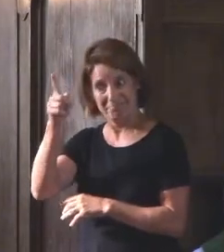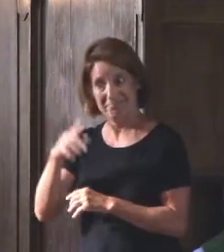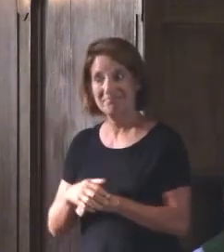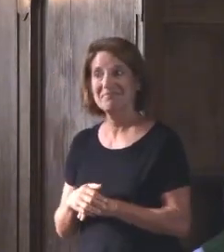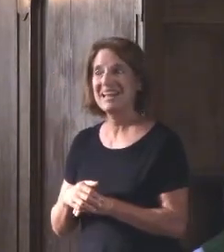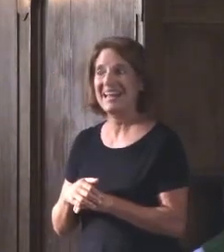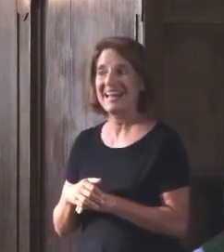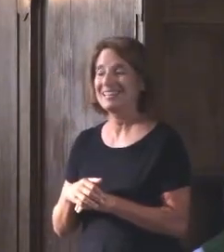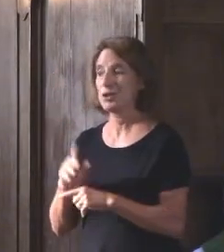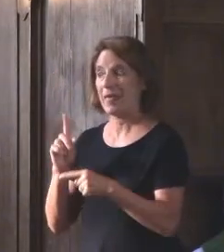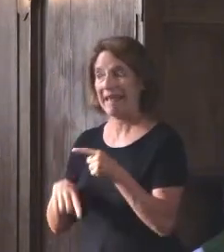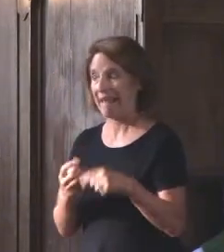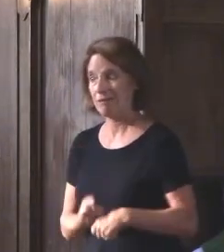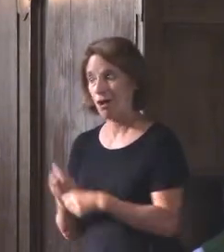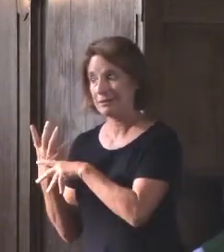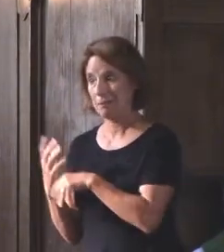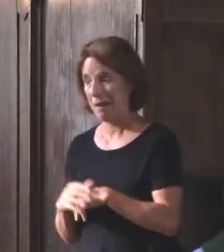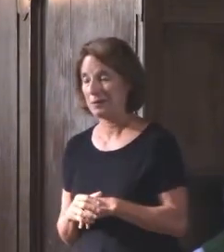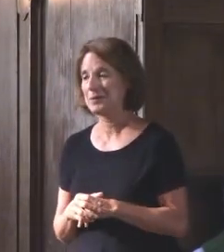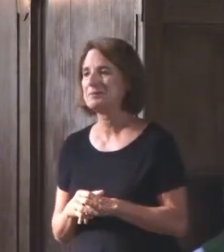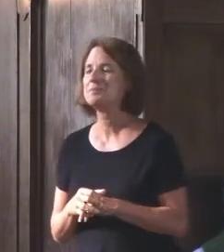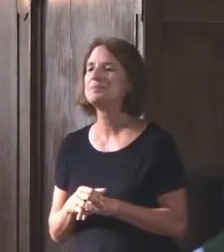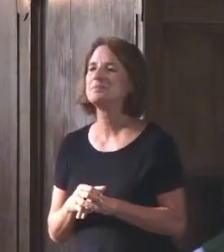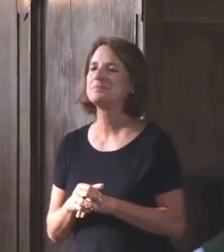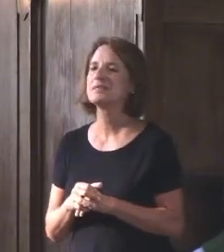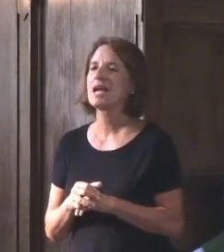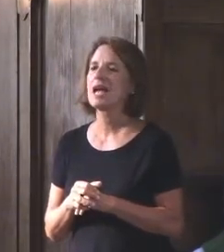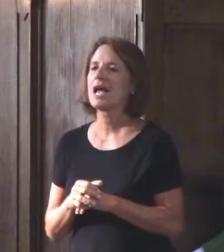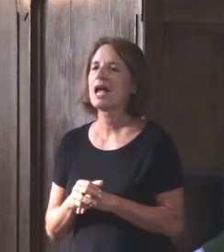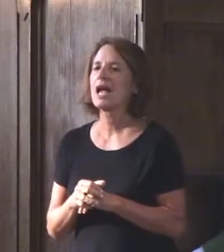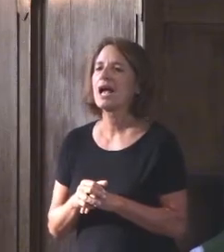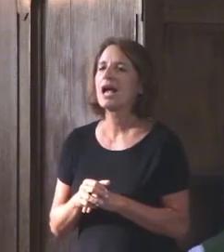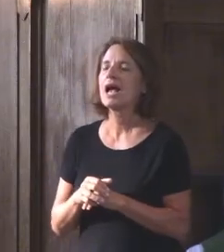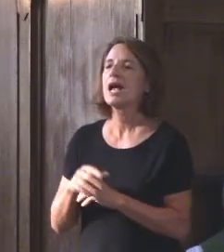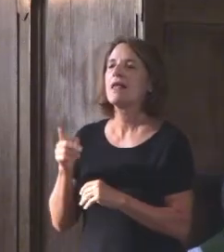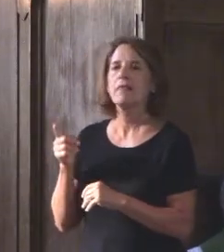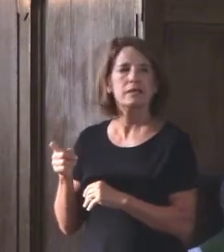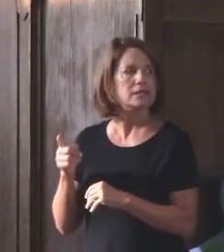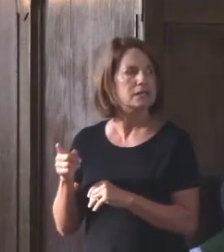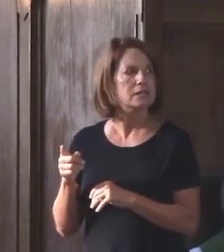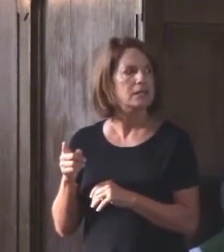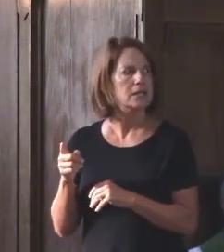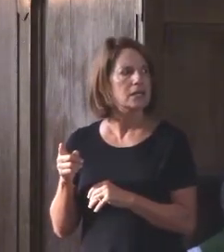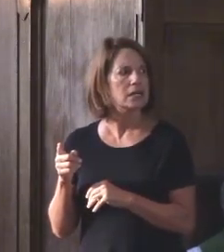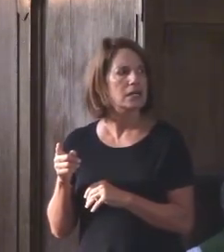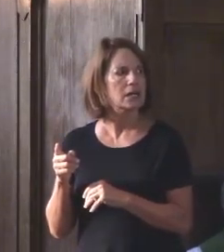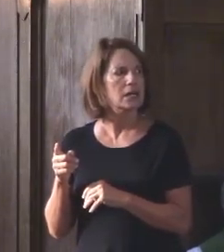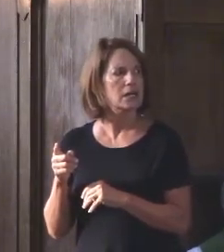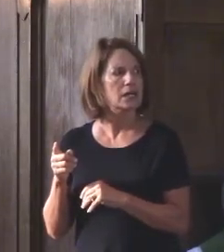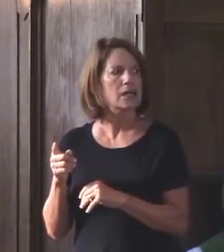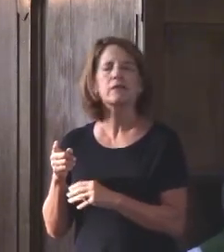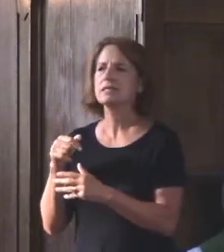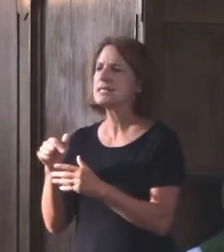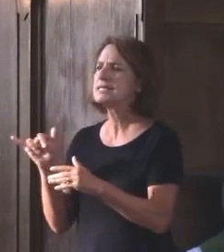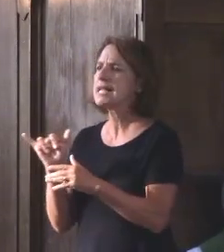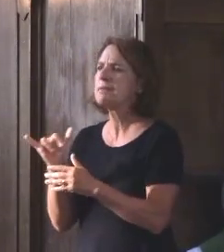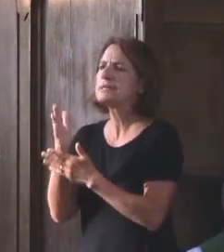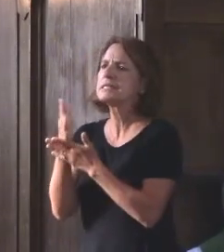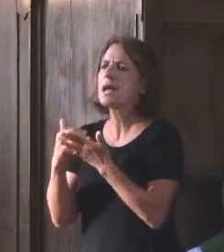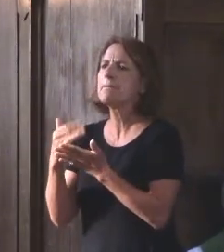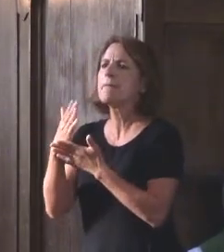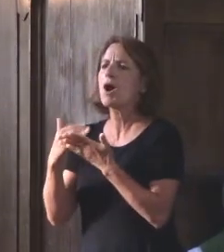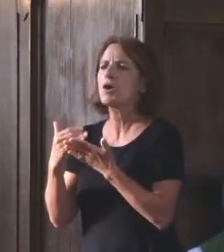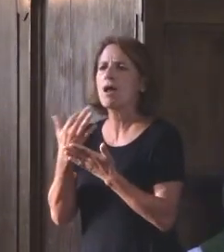toss him out. This is a balance a lot of us have to strike in some part of life, anyway. We want to speak